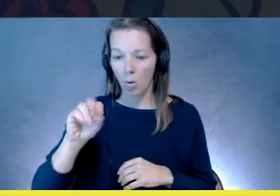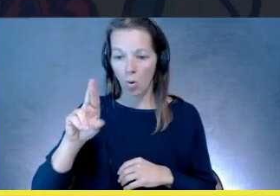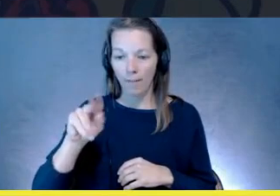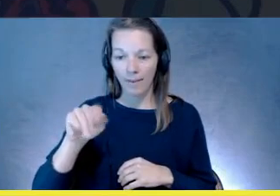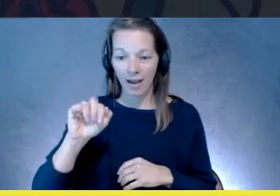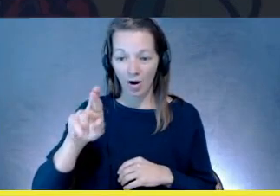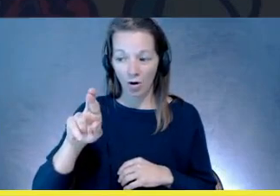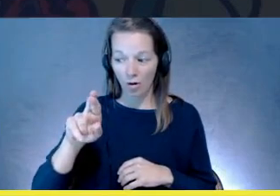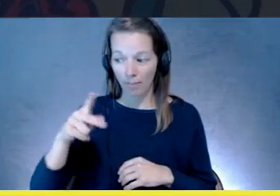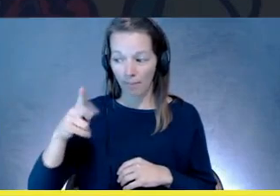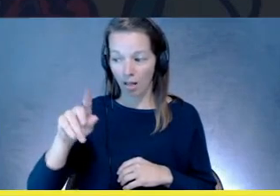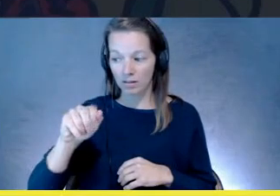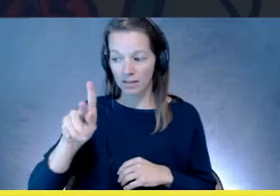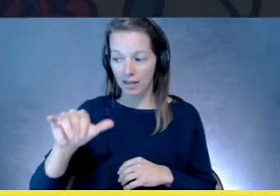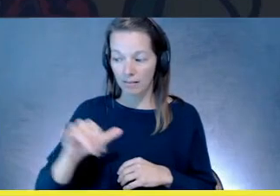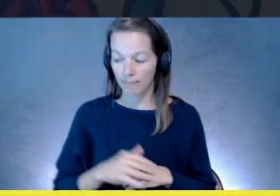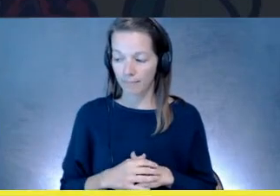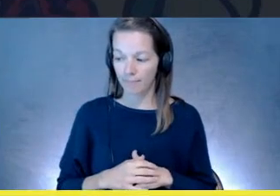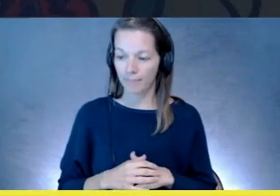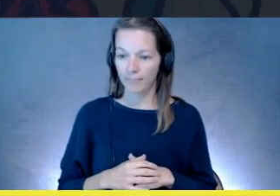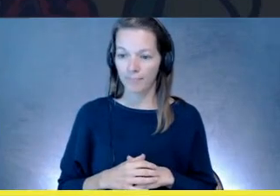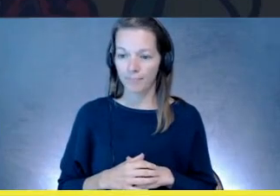Cormier-Ploski.